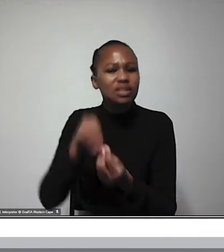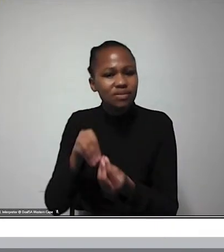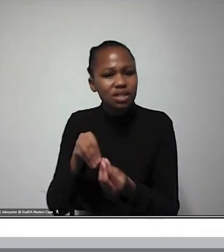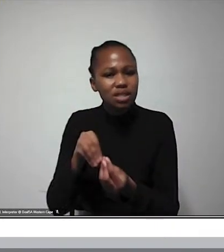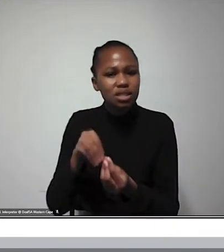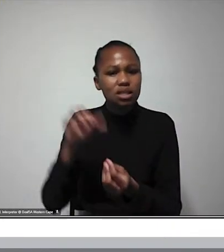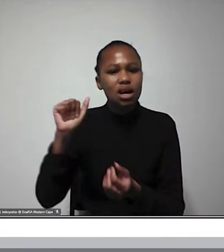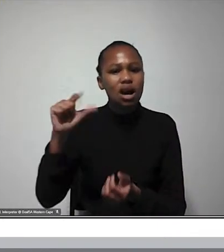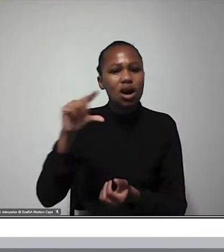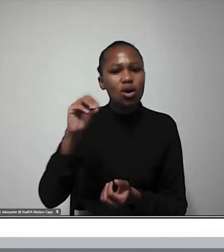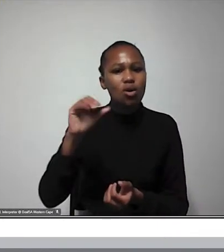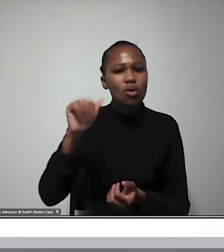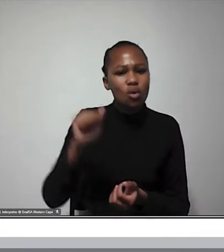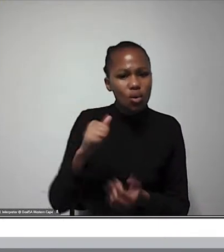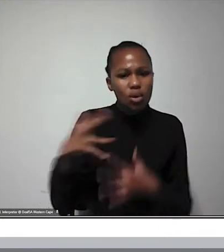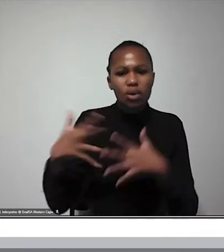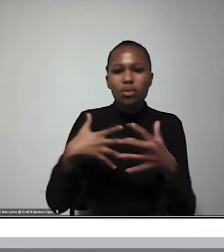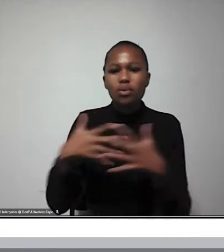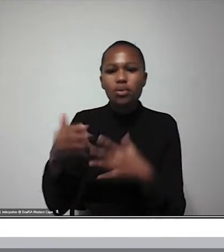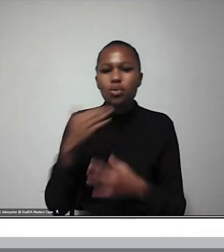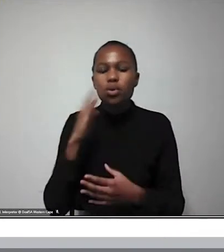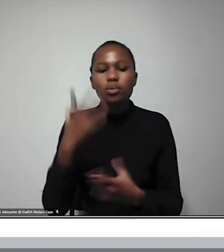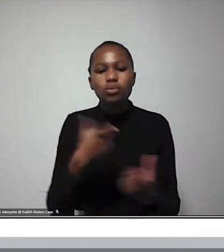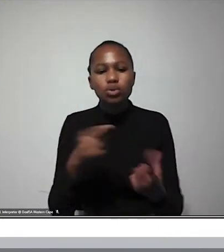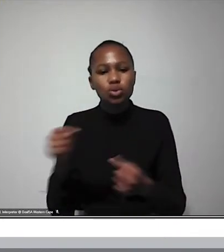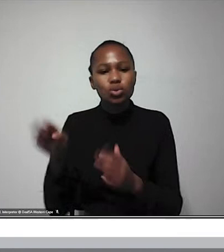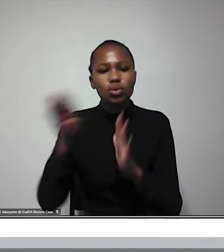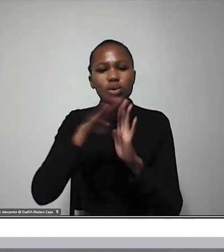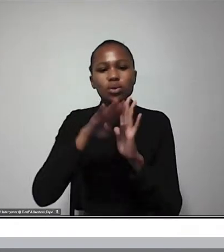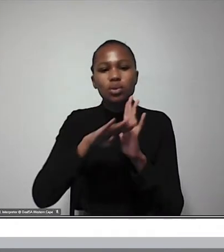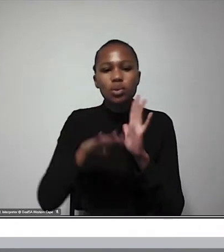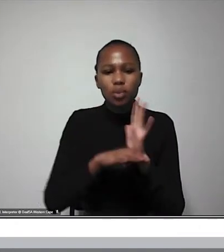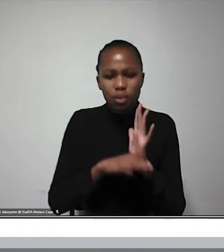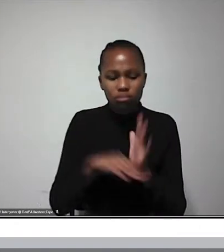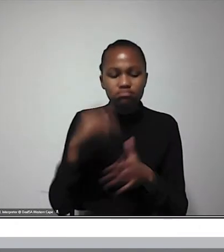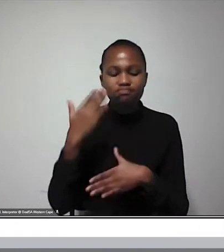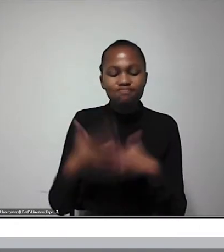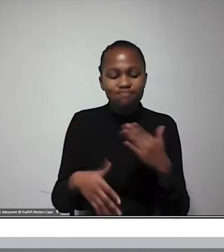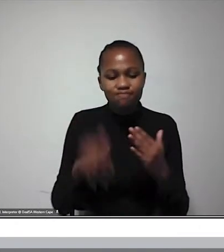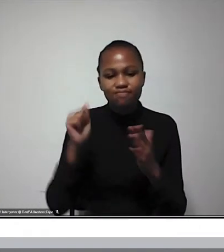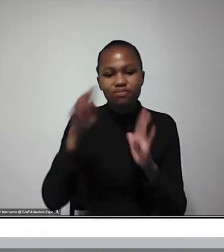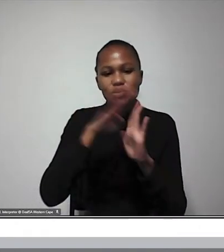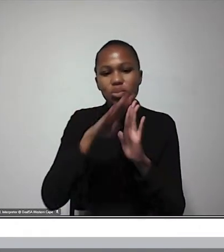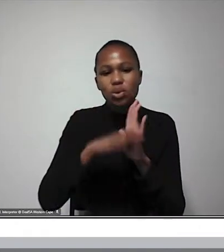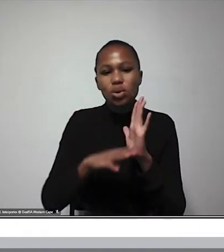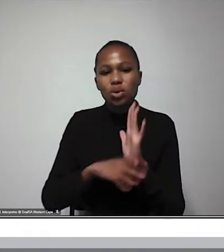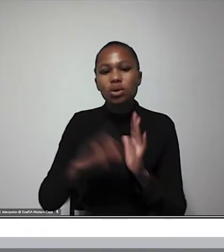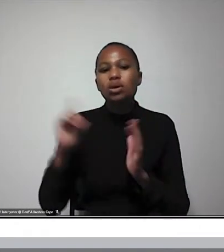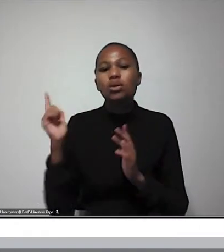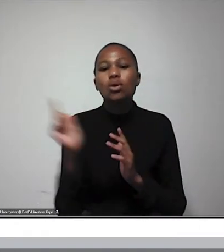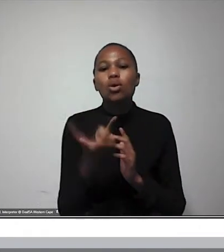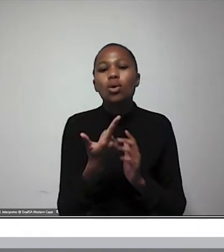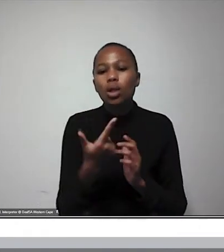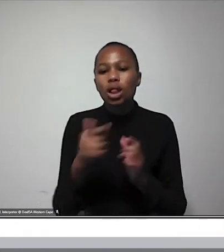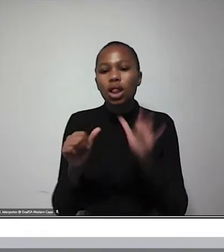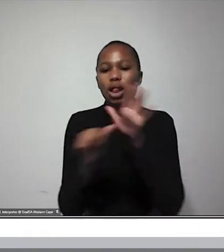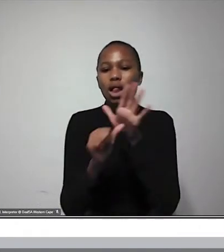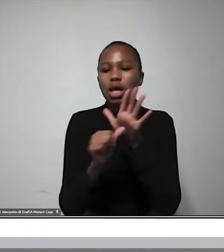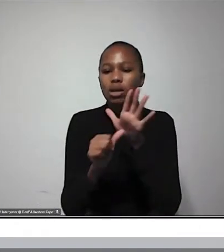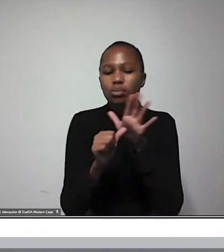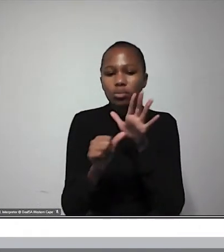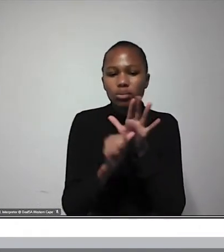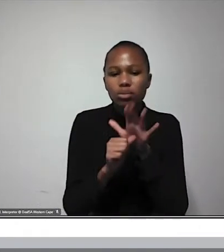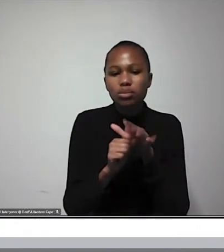when, and everybody who's been implementing the program ever since and expanding on the program, have all reiterated the importance of